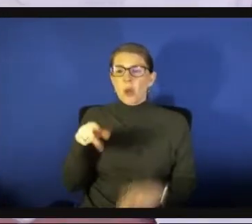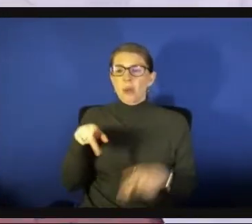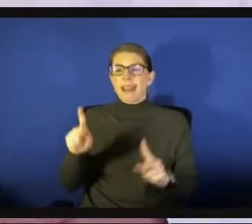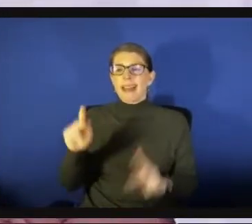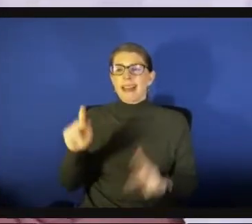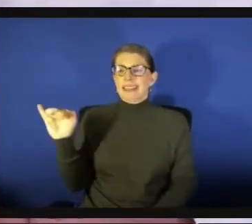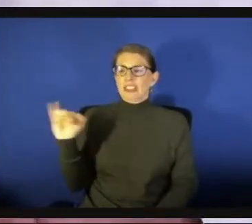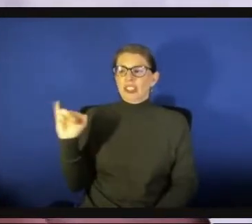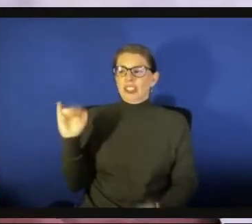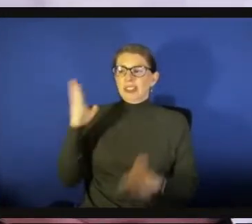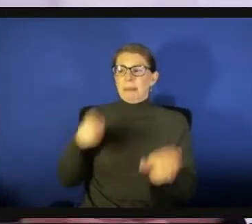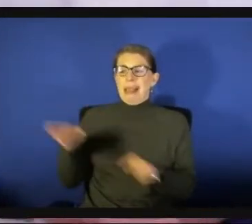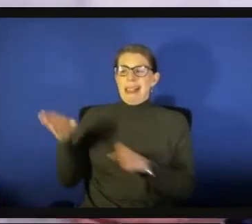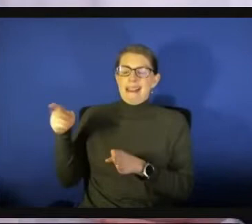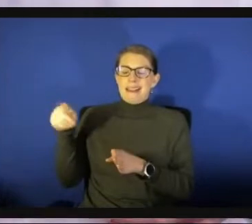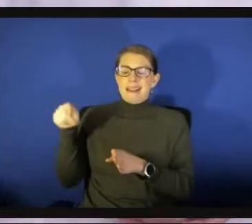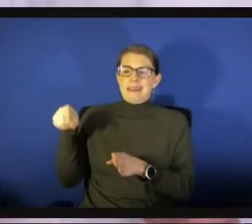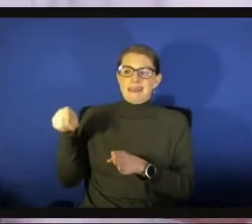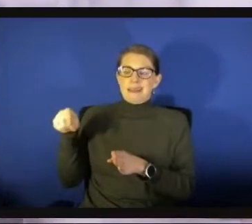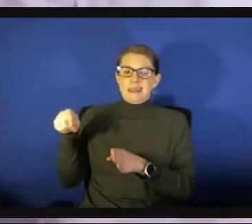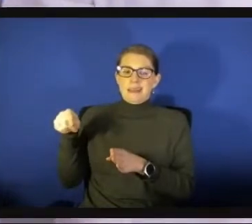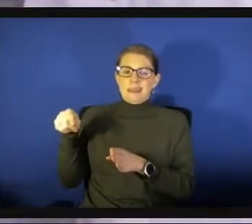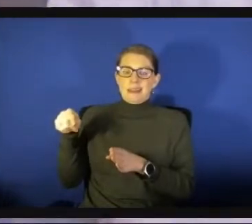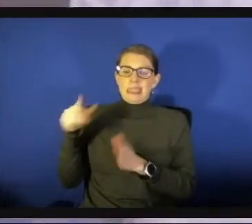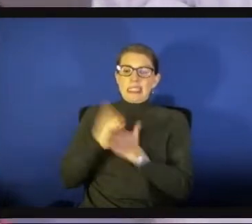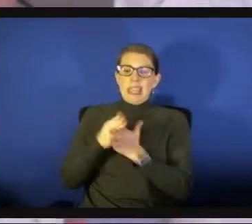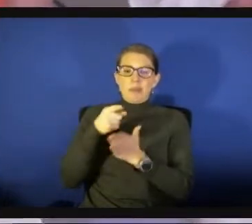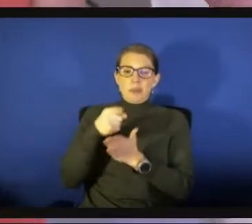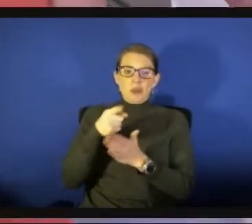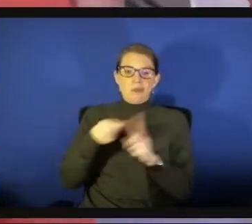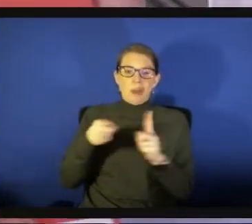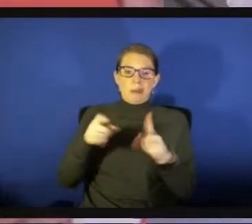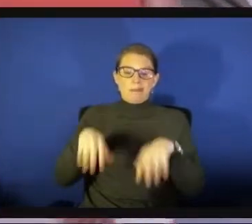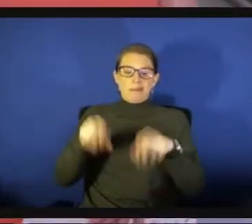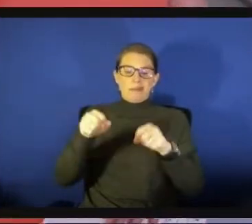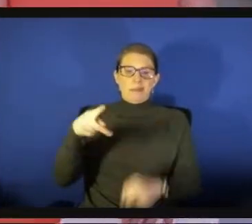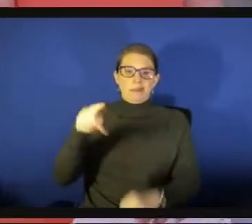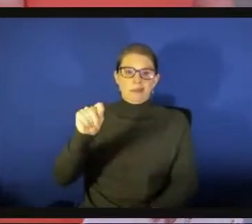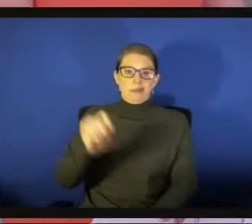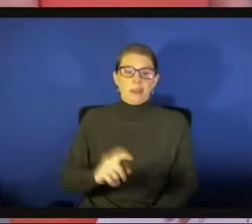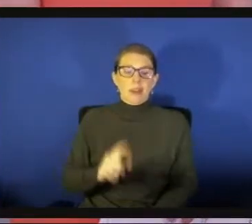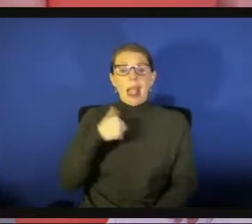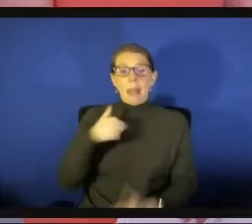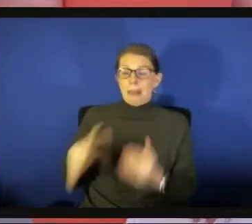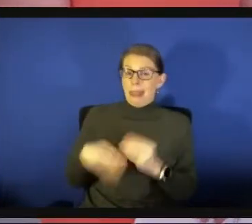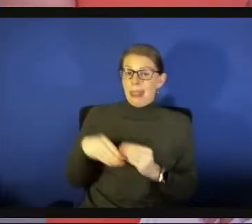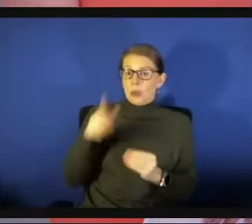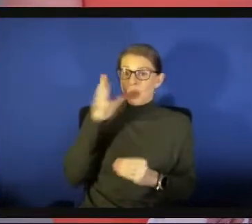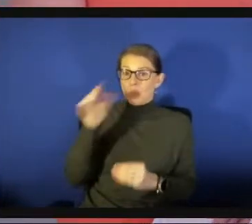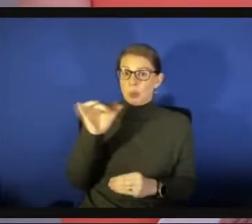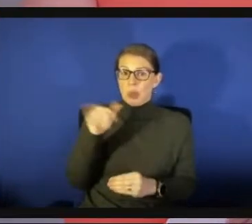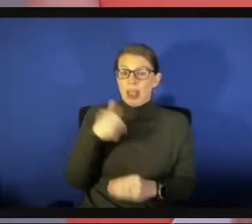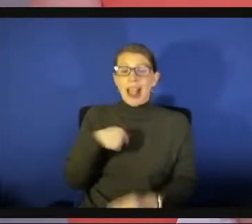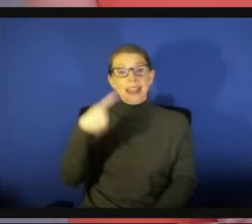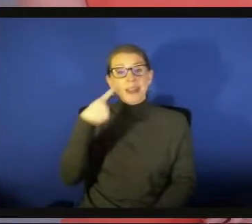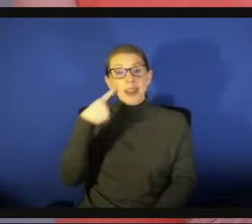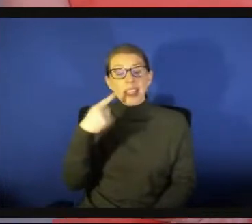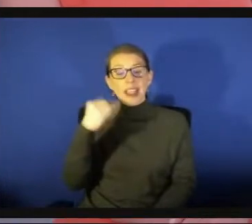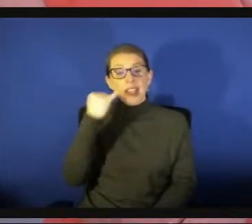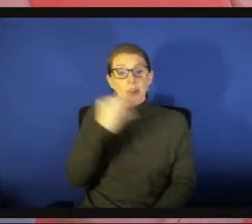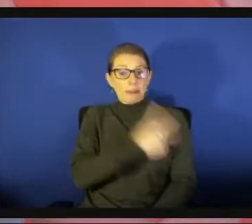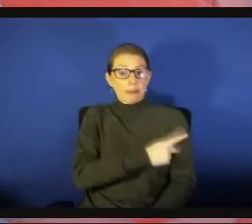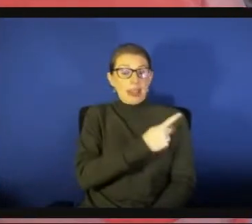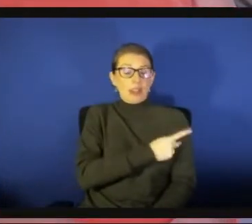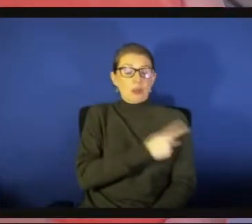is to seek the best treatment Absolutely. for you, and we certainly will fight for that. If I can add to that, I think you know, if a patient is